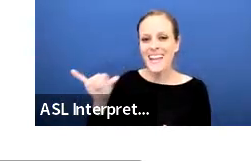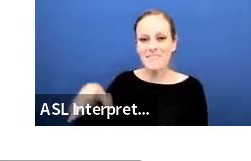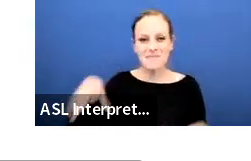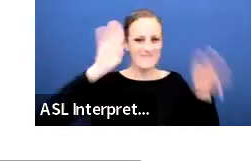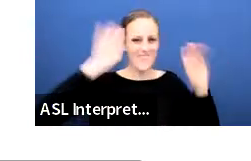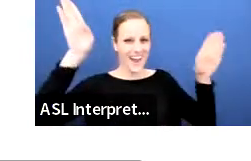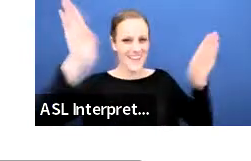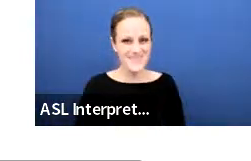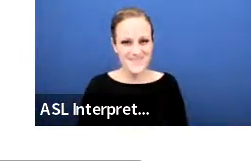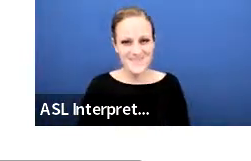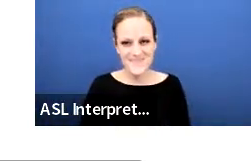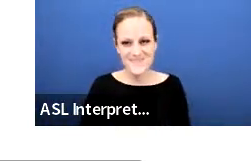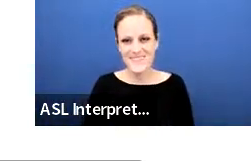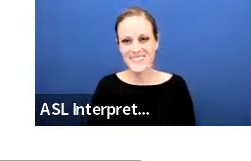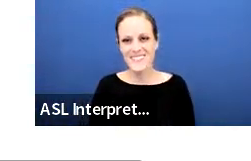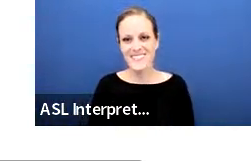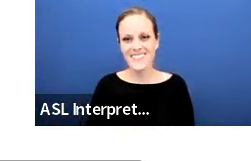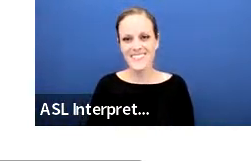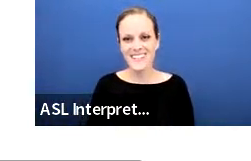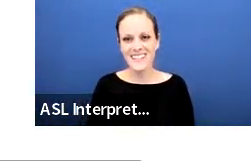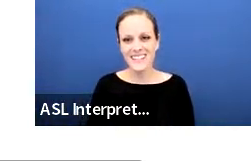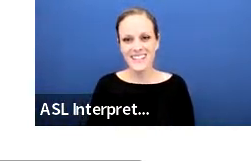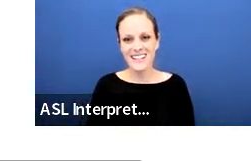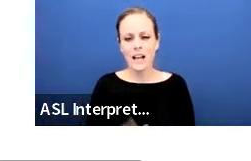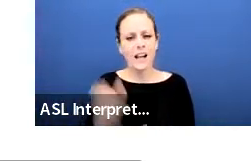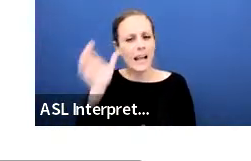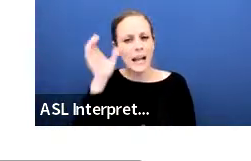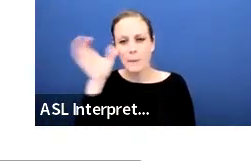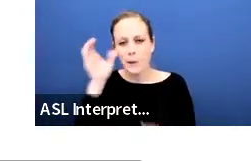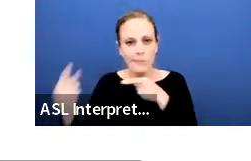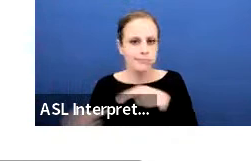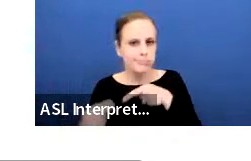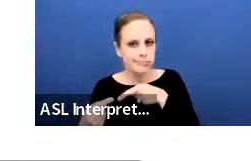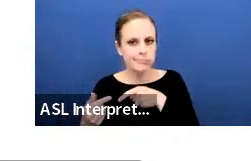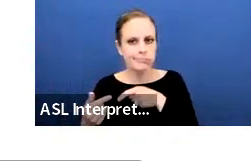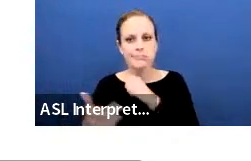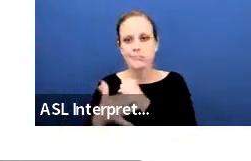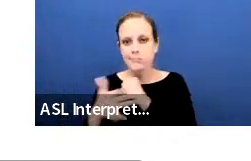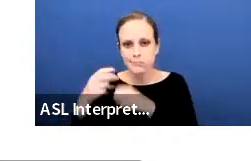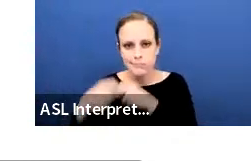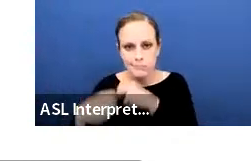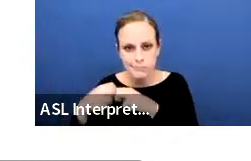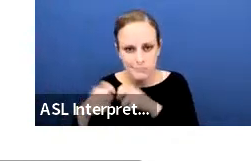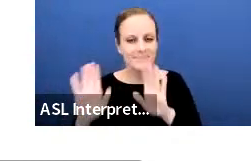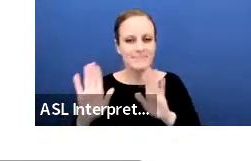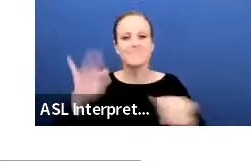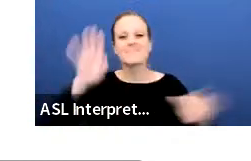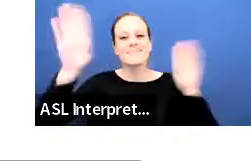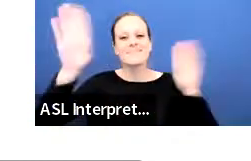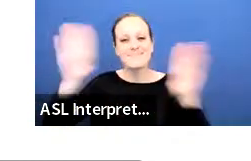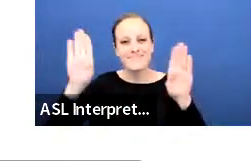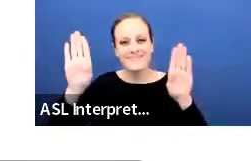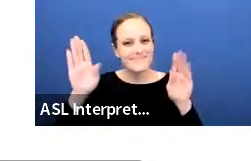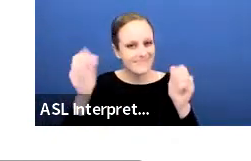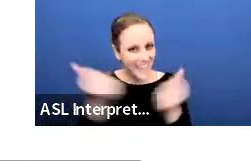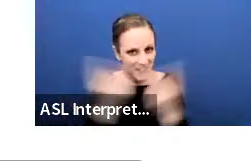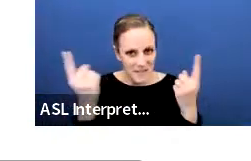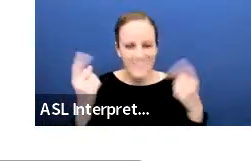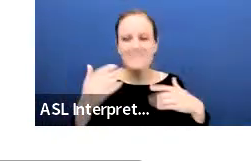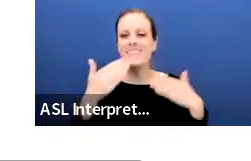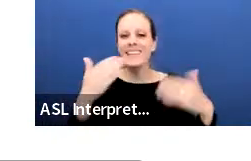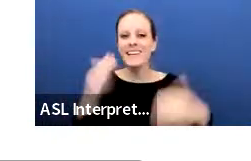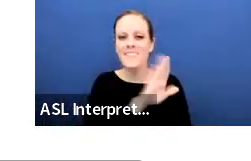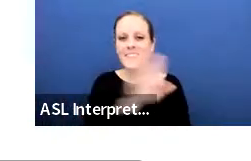Hi. I'm having computer technical difficulties. So hi, everyone. Thank you for your time